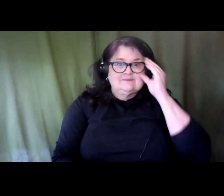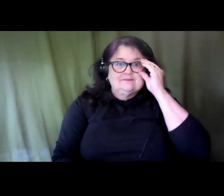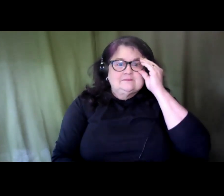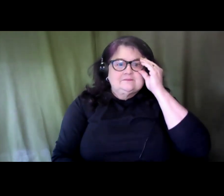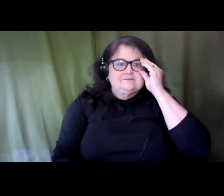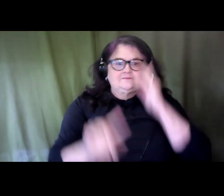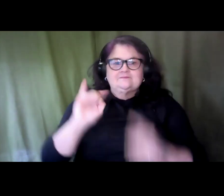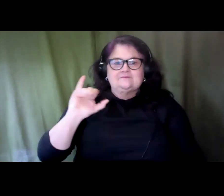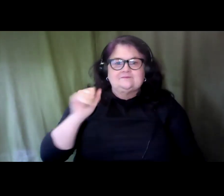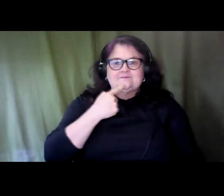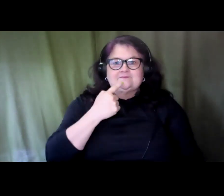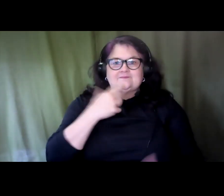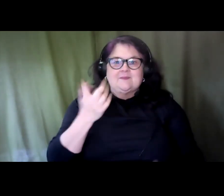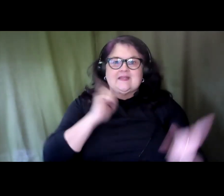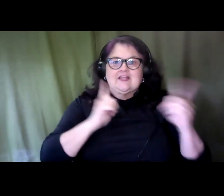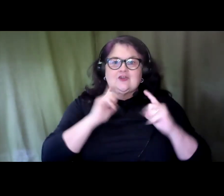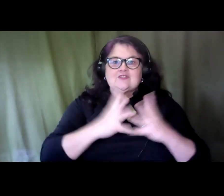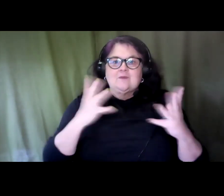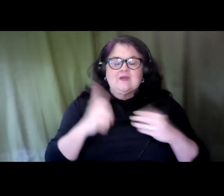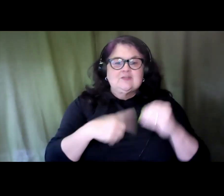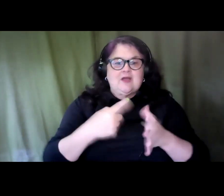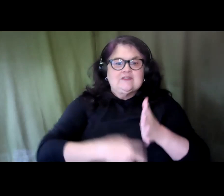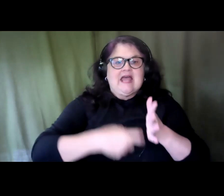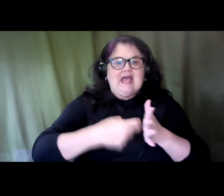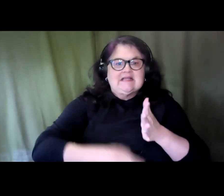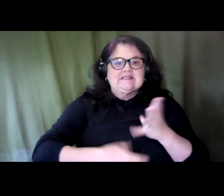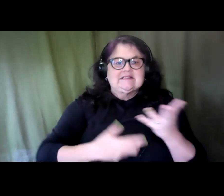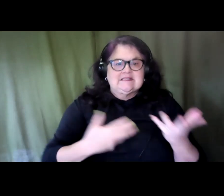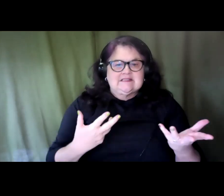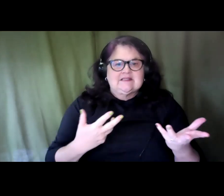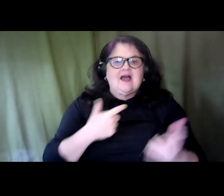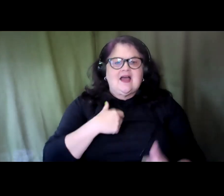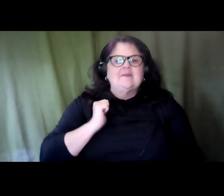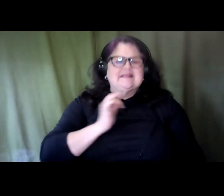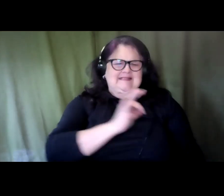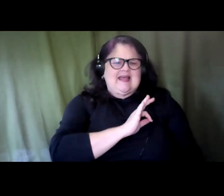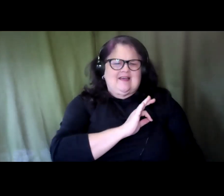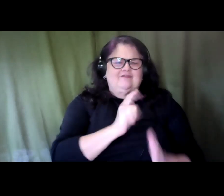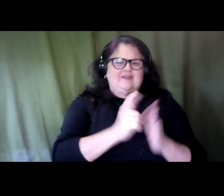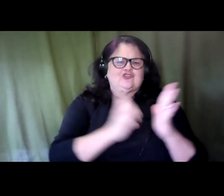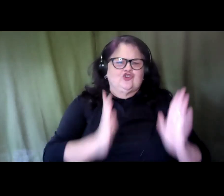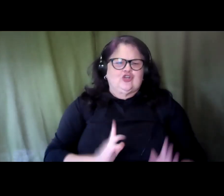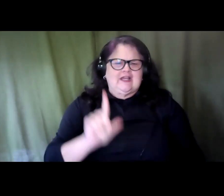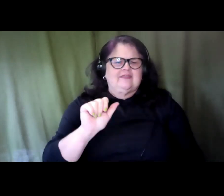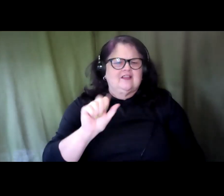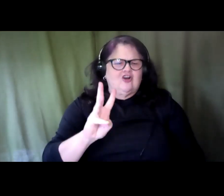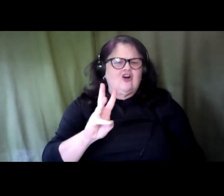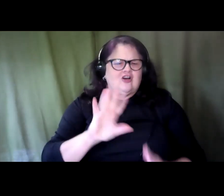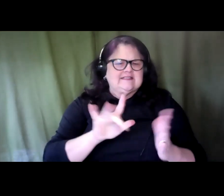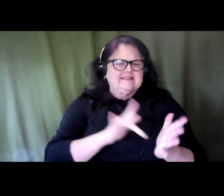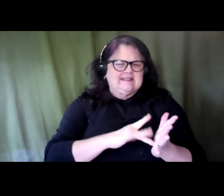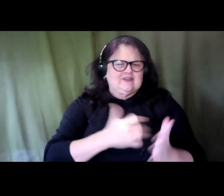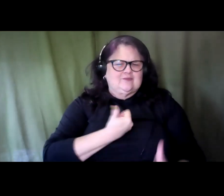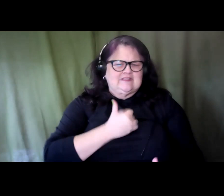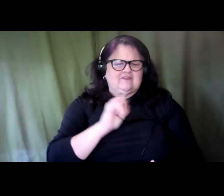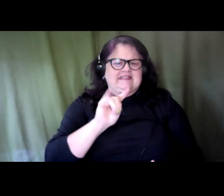I guess I've just been hearing so much about taxes. Hello, I'm Tia. I'm a staff attorney at the Law Center. And I wanted